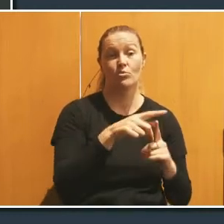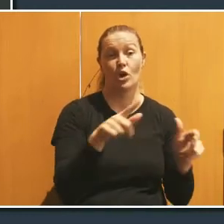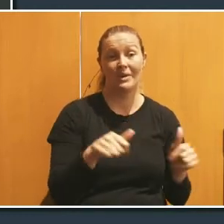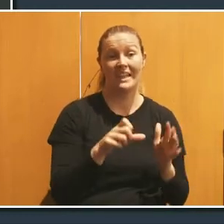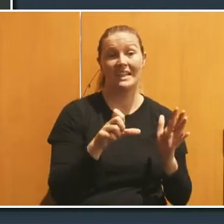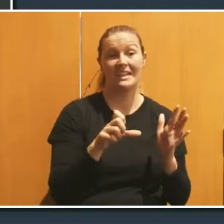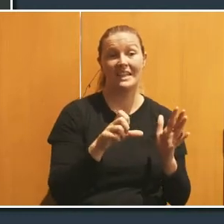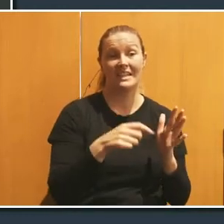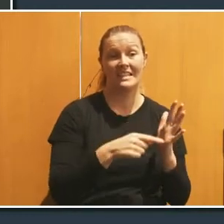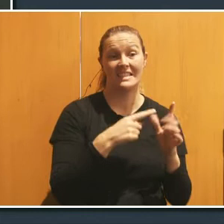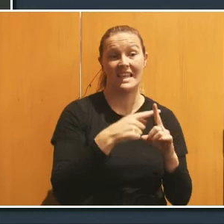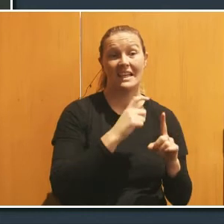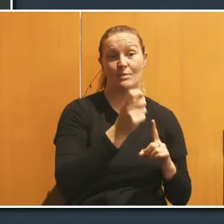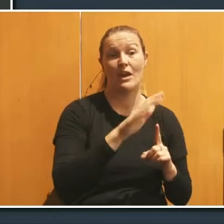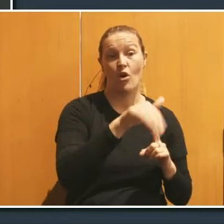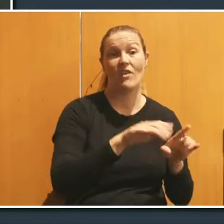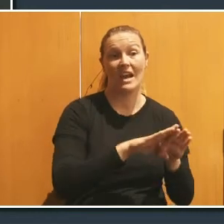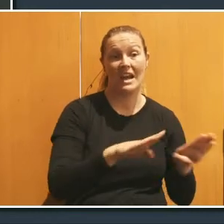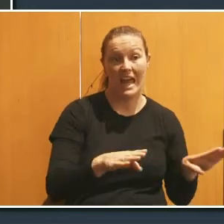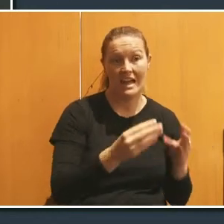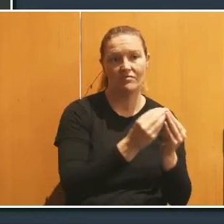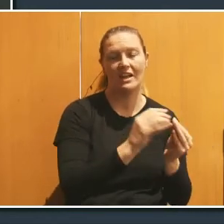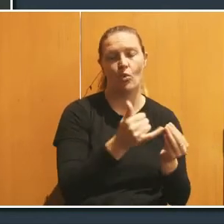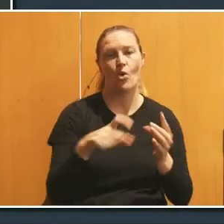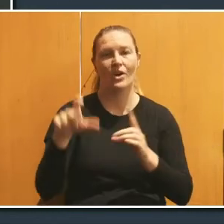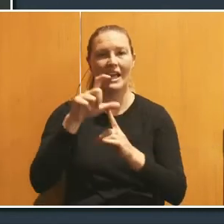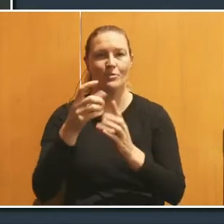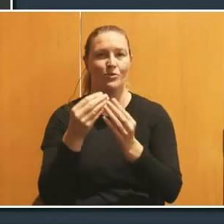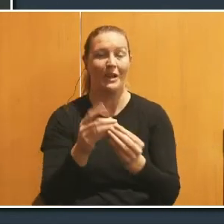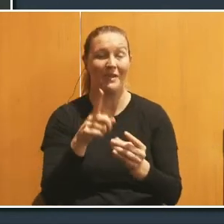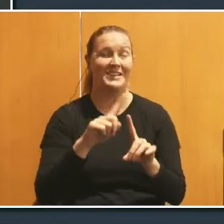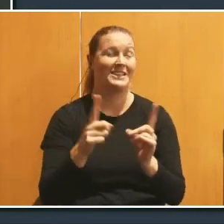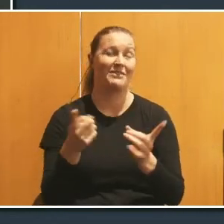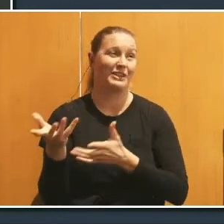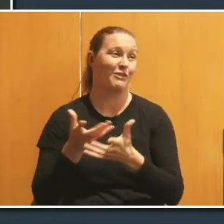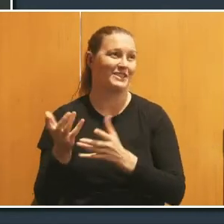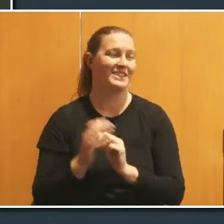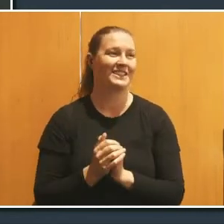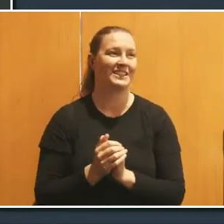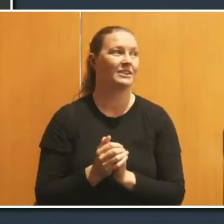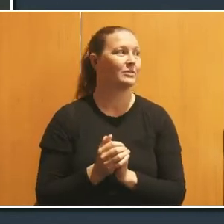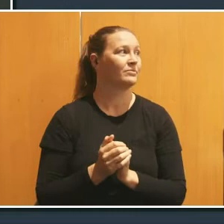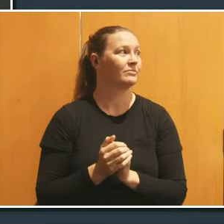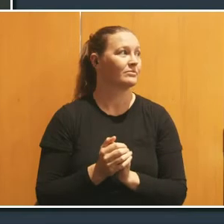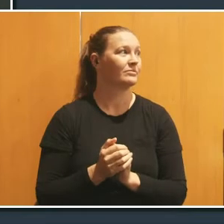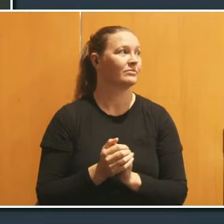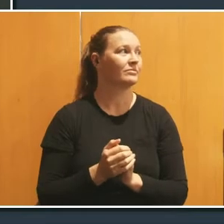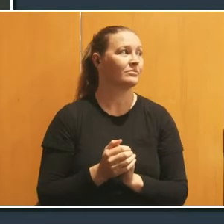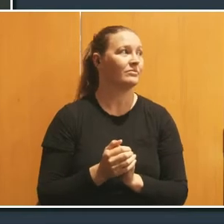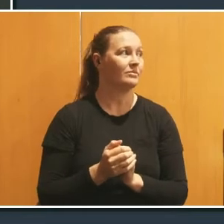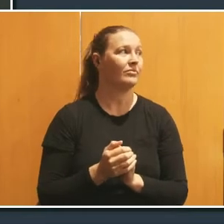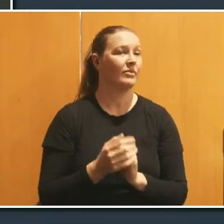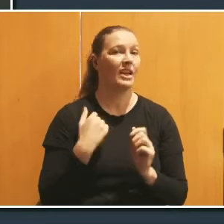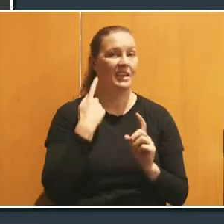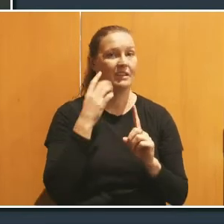the capital value, which I guess is a whole bigger conversation, which I think Phil has kind of come in and spoke to